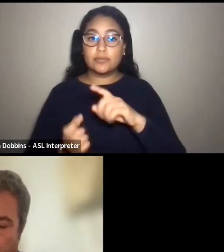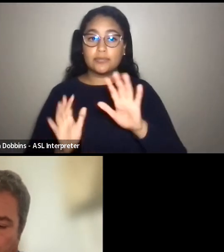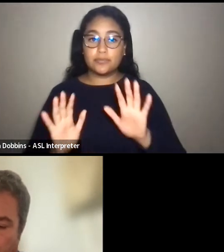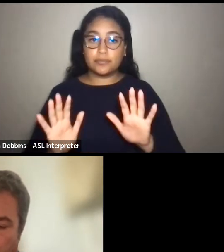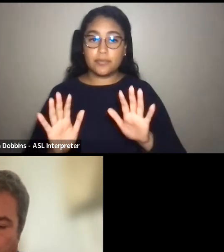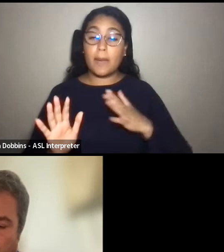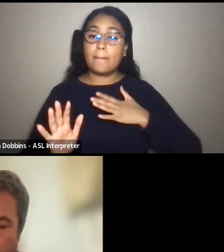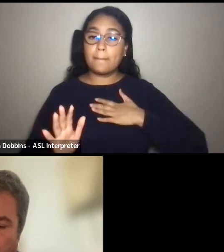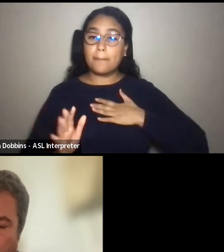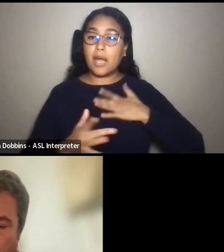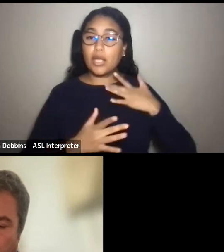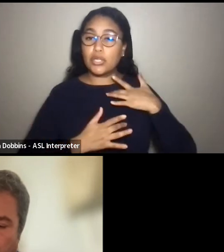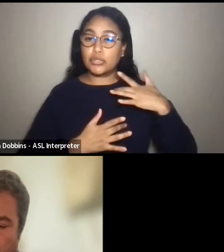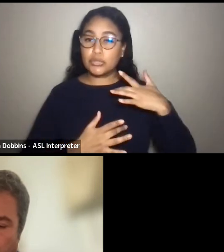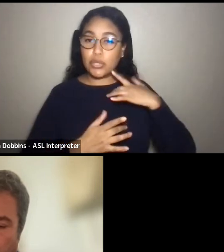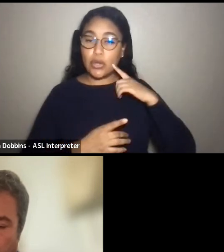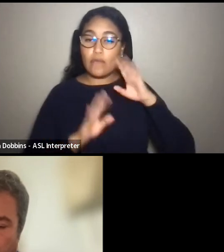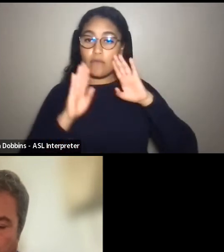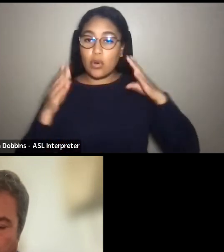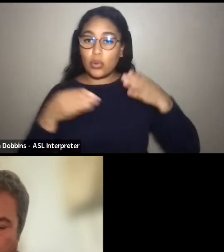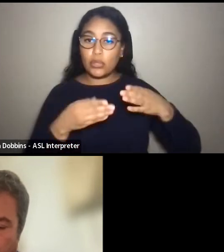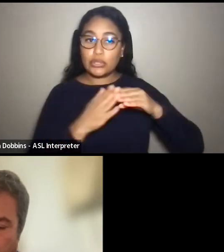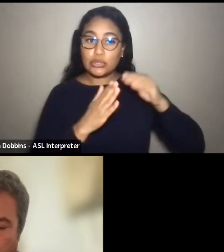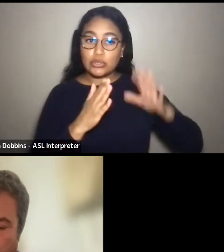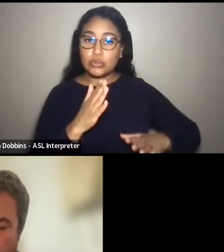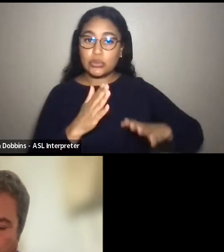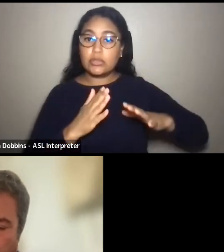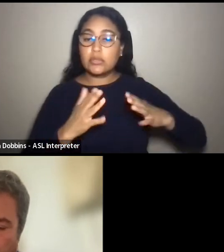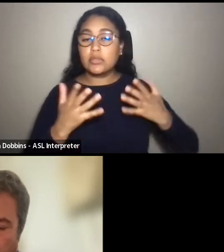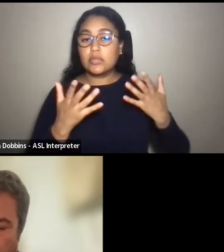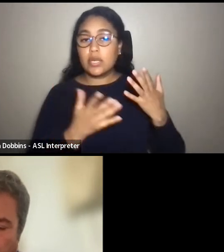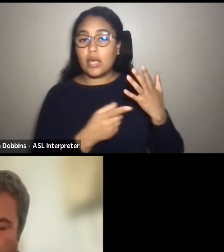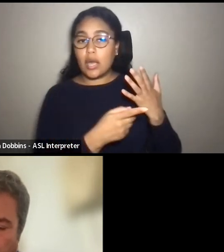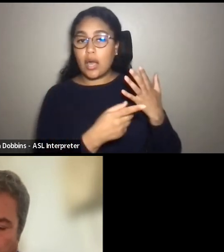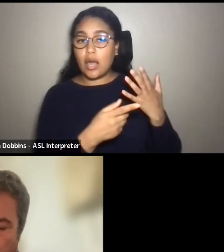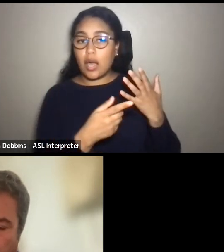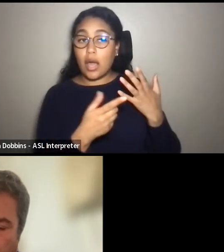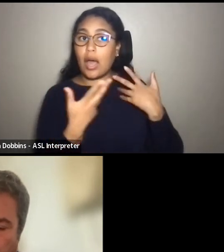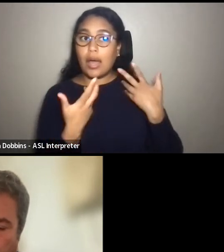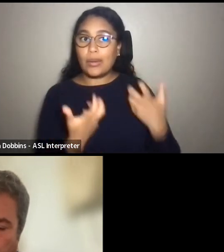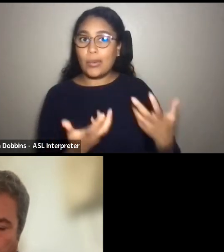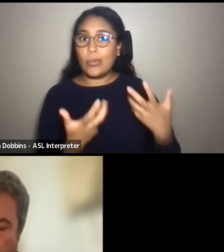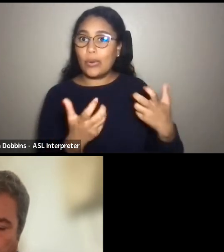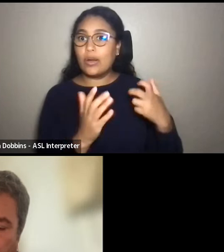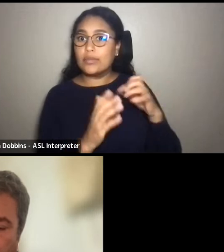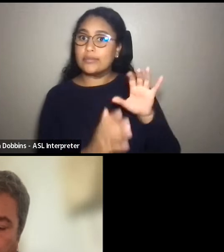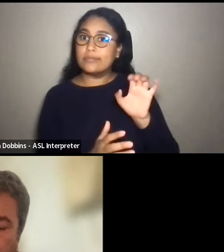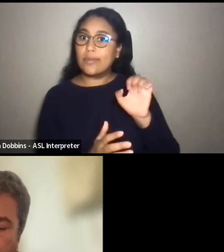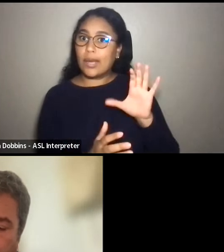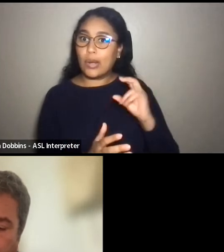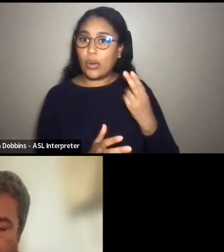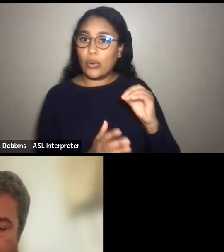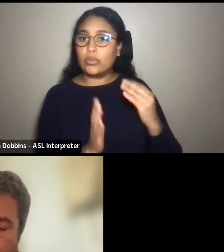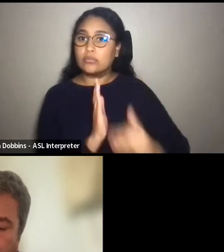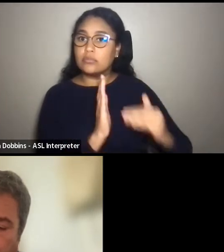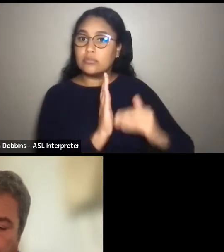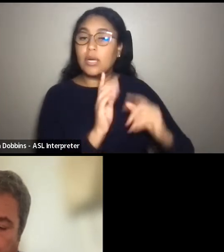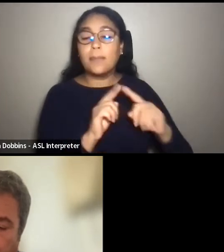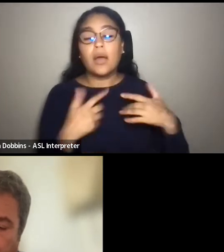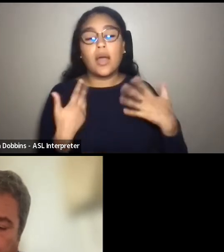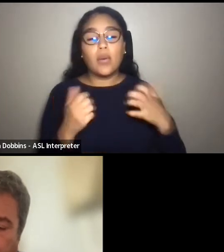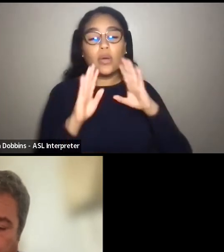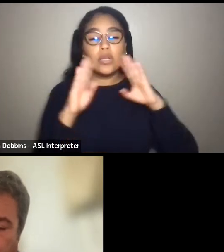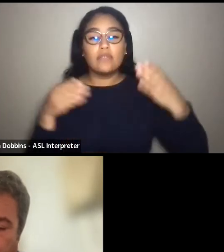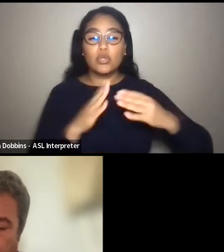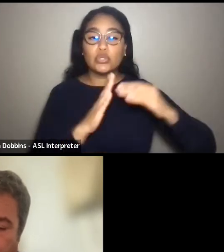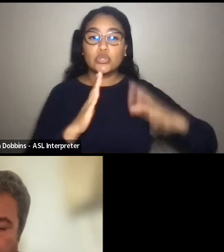my concerns are for the students. I think I'll echo, I don't want to repeat and echo what everybody says, but I just wanted to address the